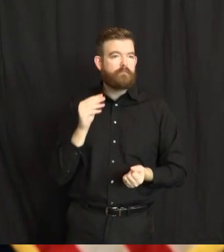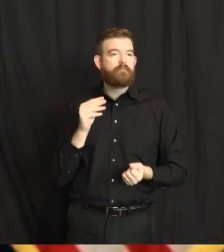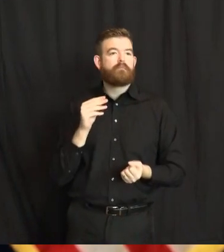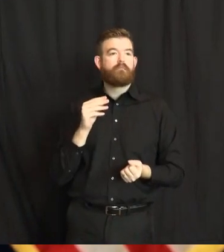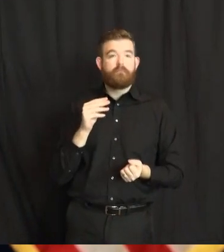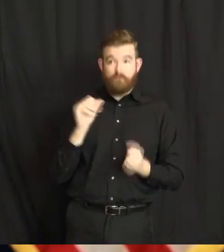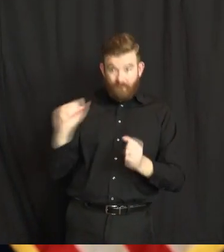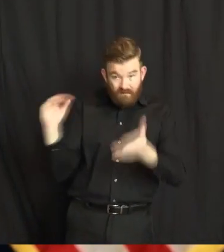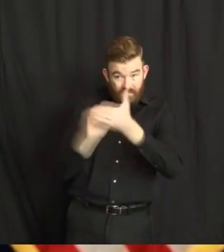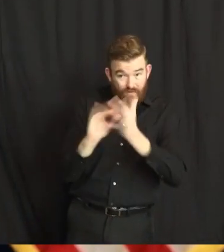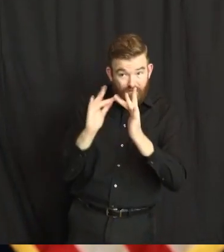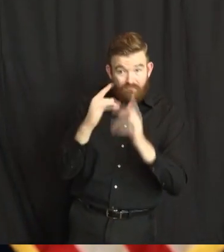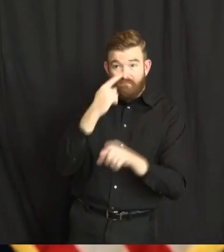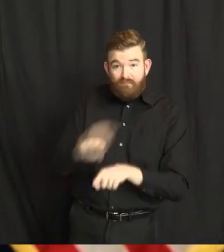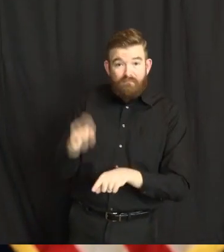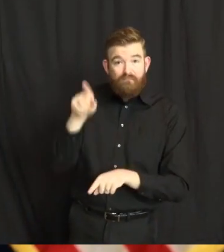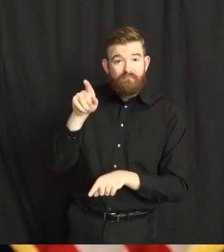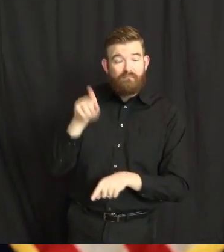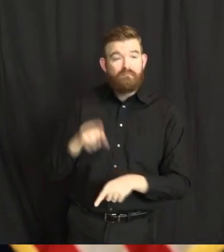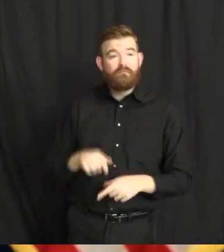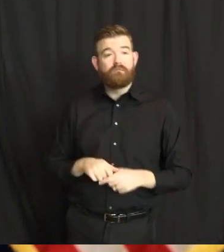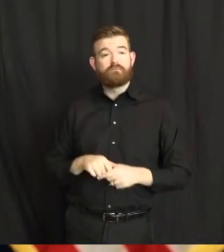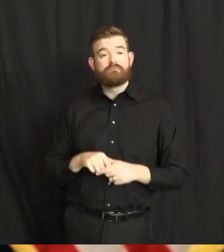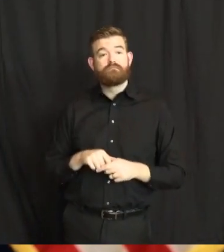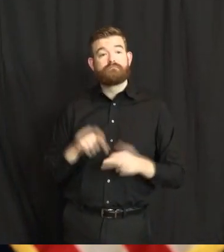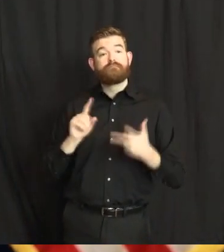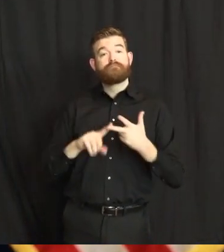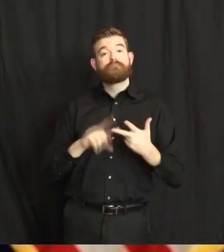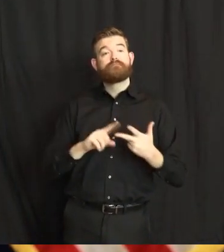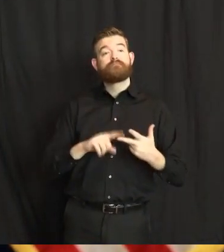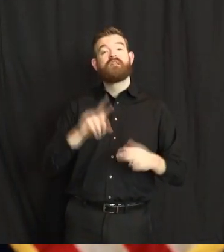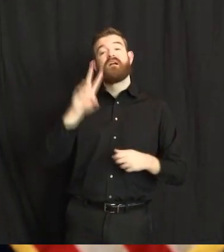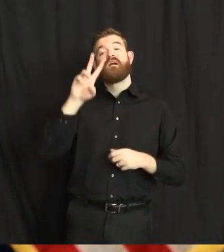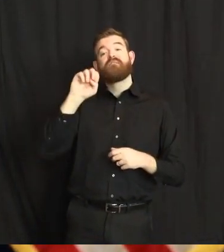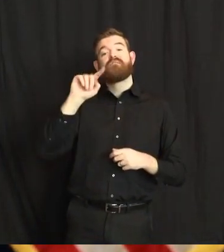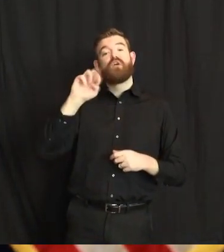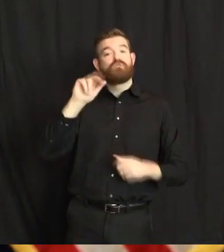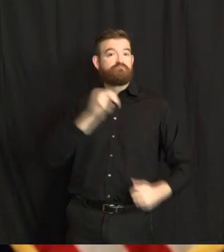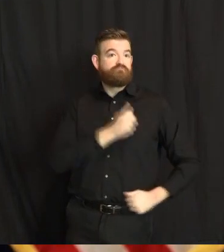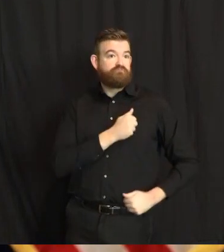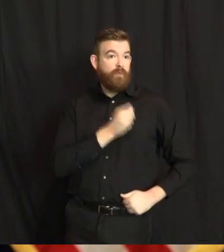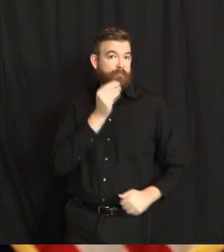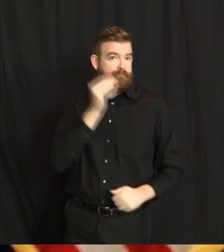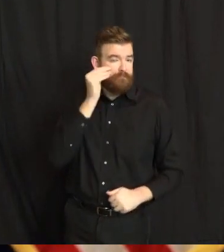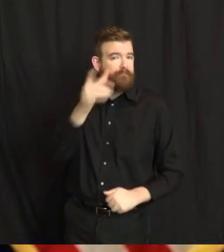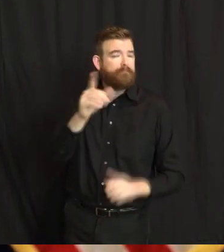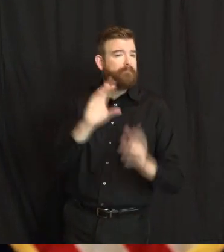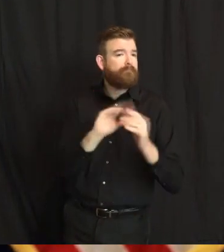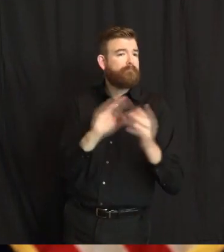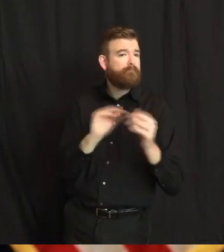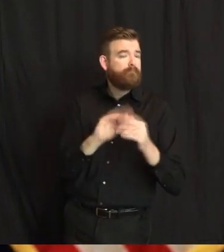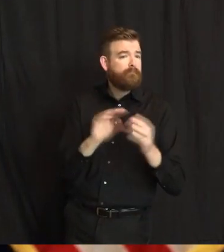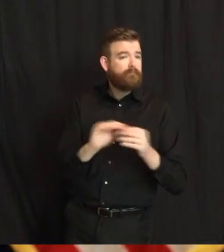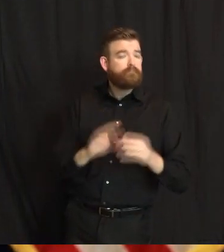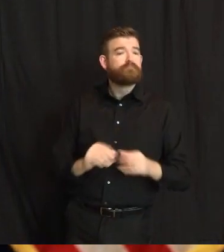residents. Yesterday, the health commissioner referred to 3 nursing homes that are under additional state scrutiny. Like